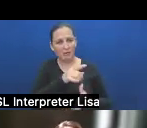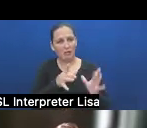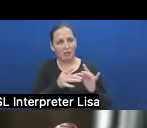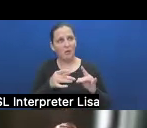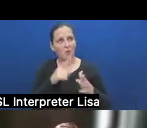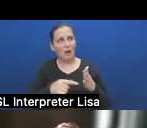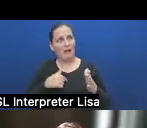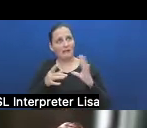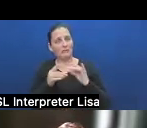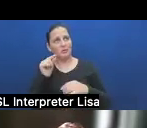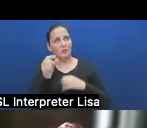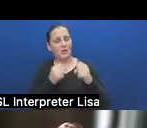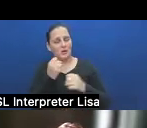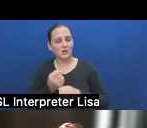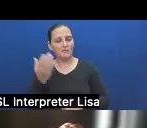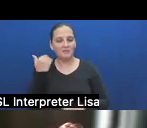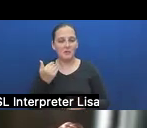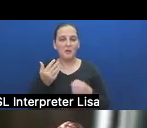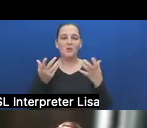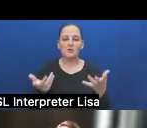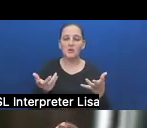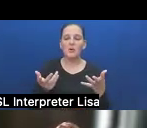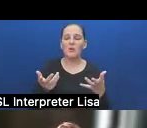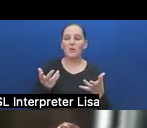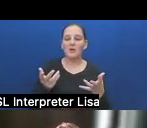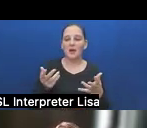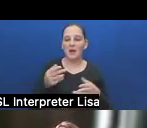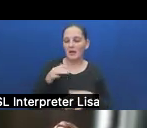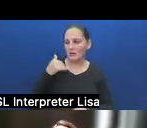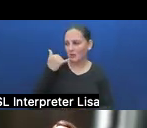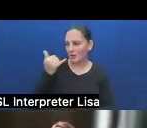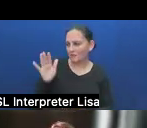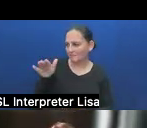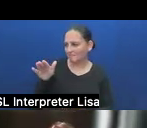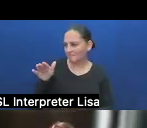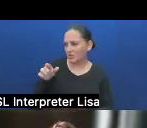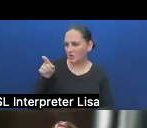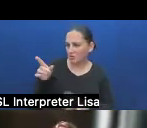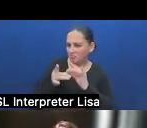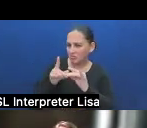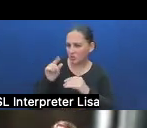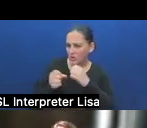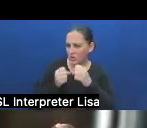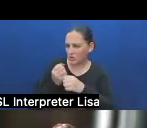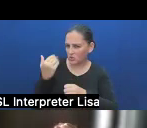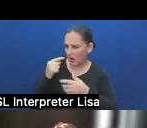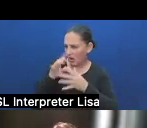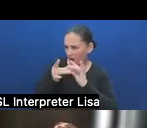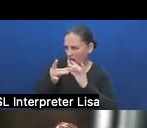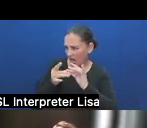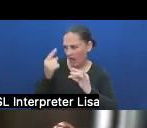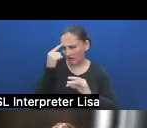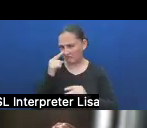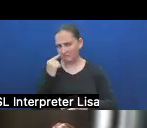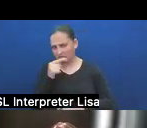ago. And so I called him. I said, this is what you said 20 years ago. I think this is what's going on.